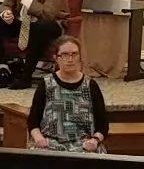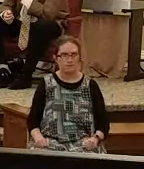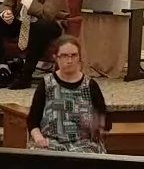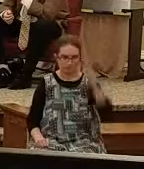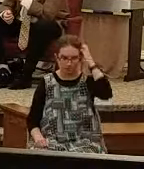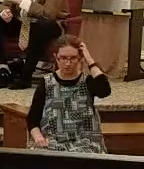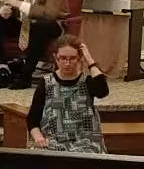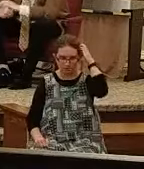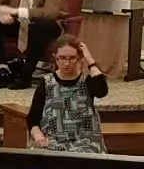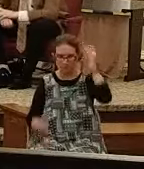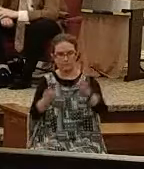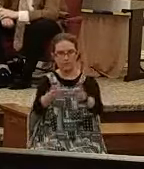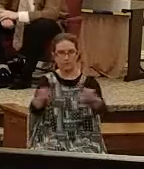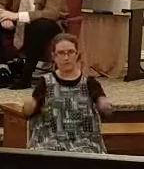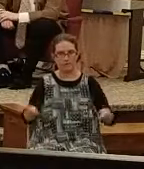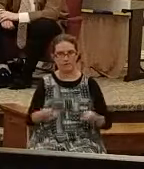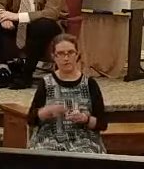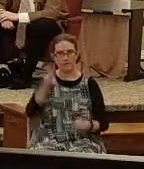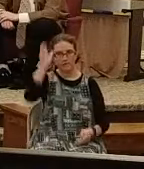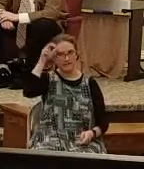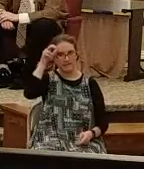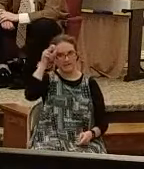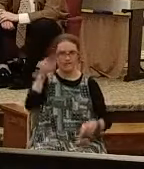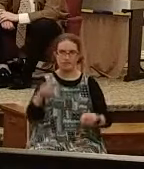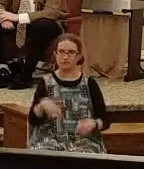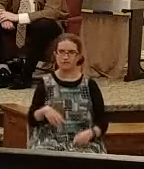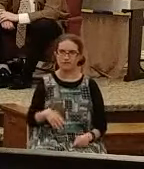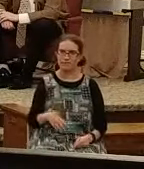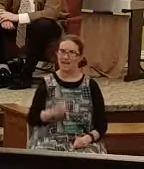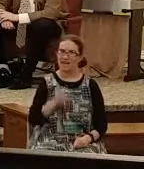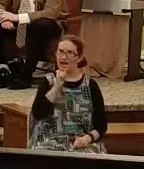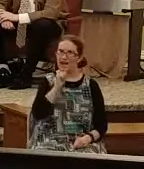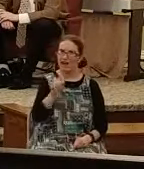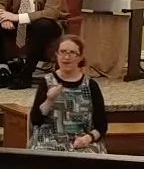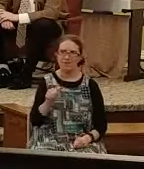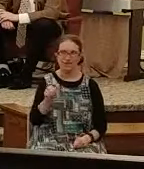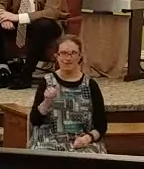it gets to the place where Satan just finally says, well, I'm not going to mess with him.